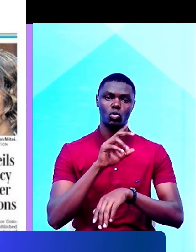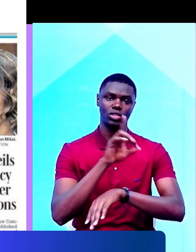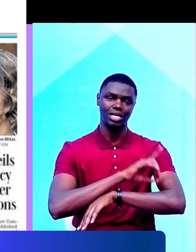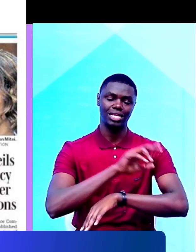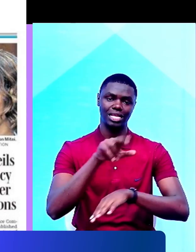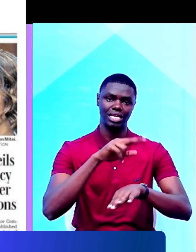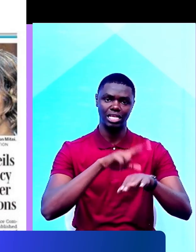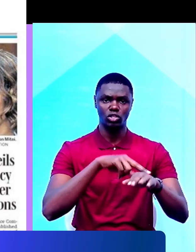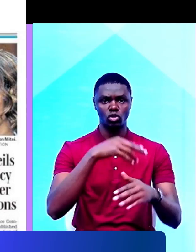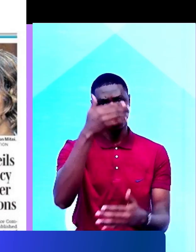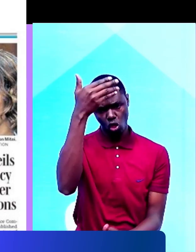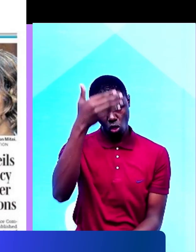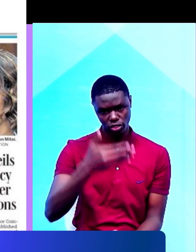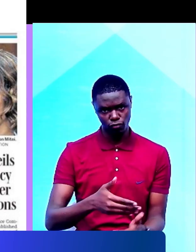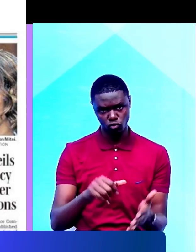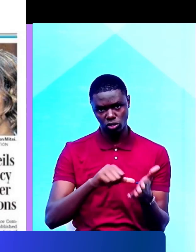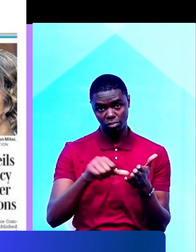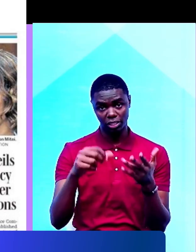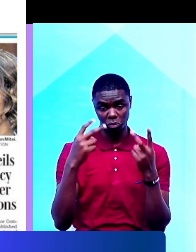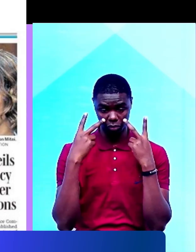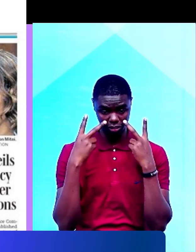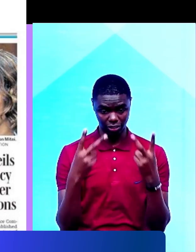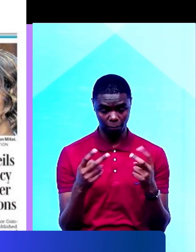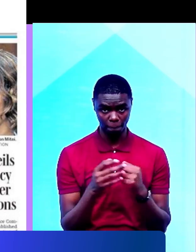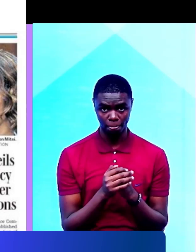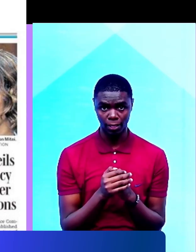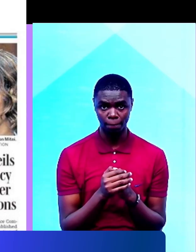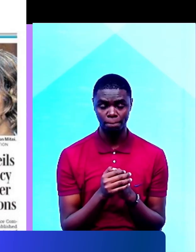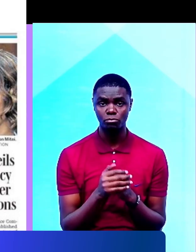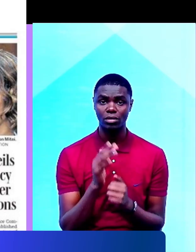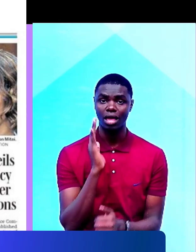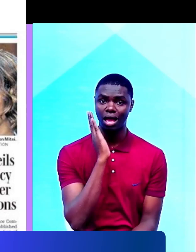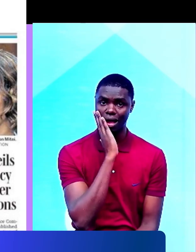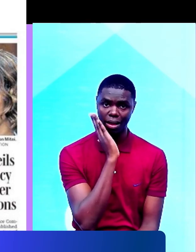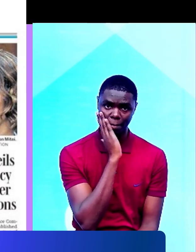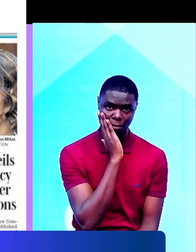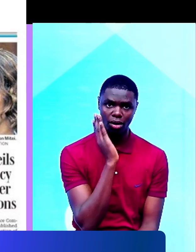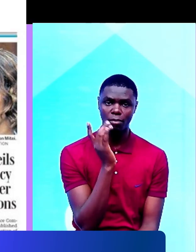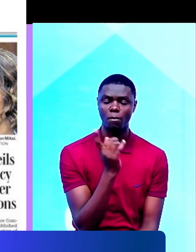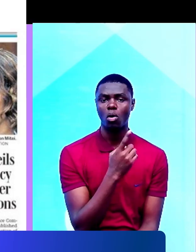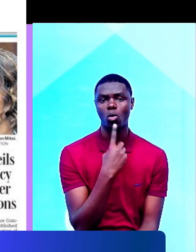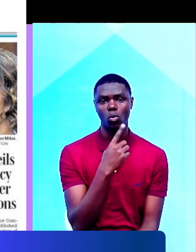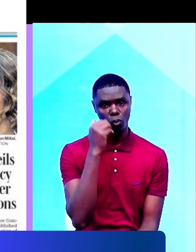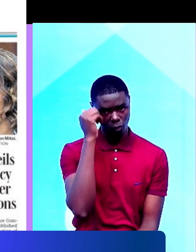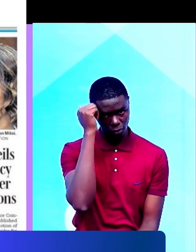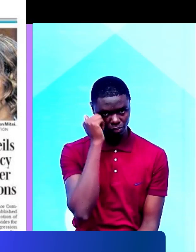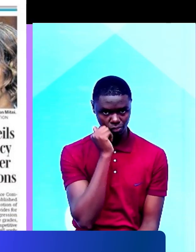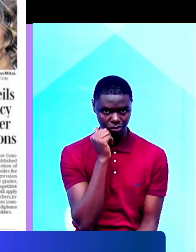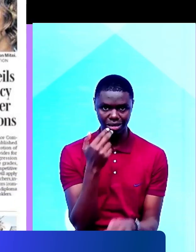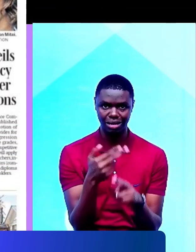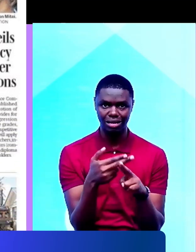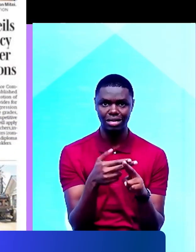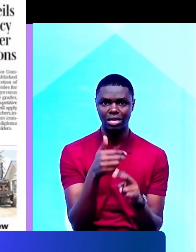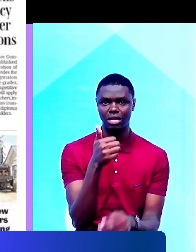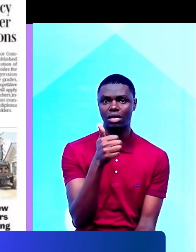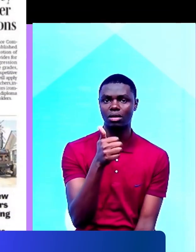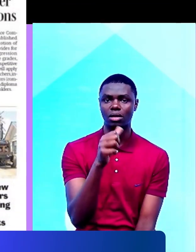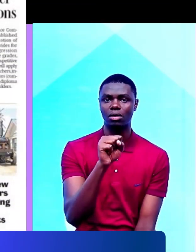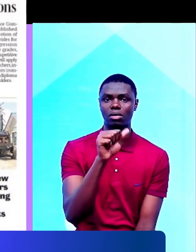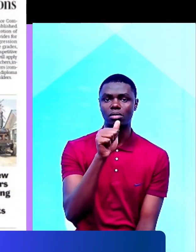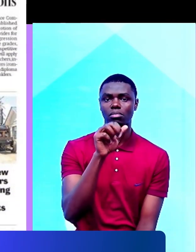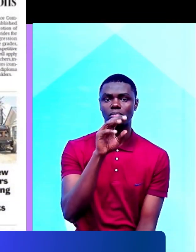on the front page, we'll have to see a mom who's actually very sad. Her name is Sabina